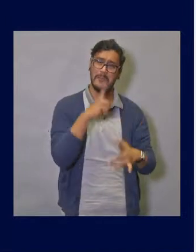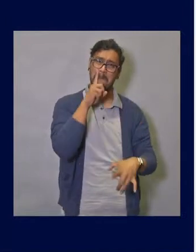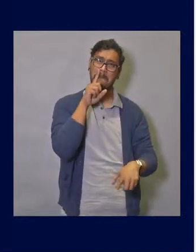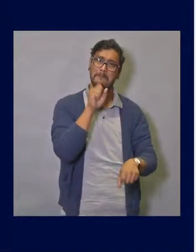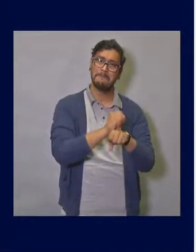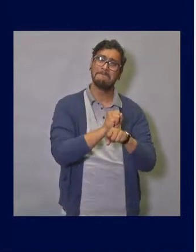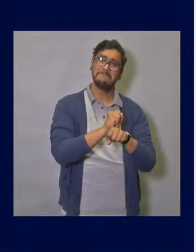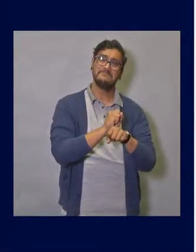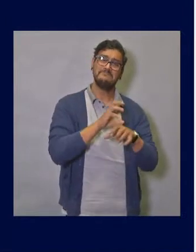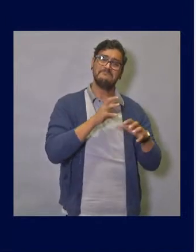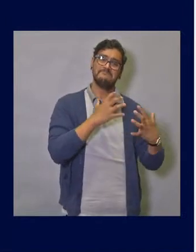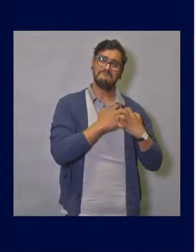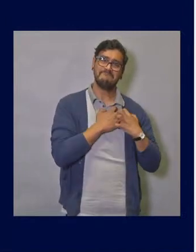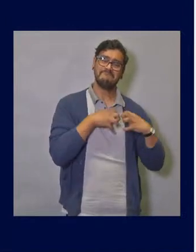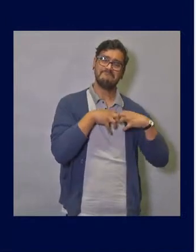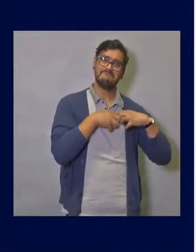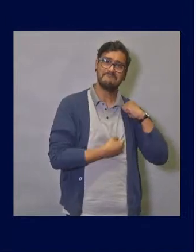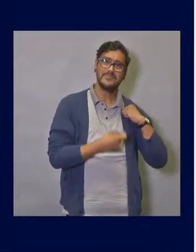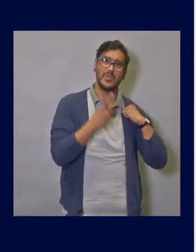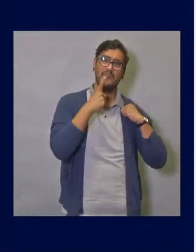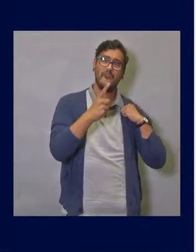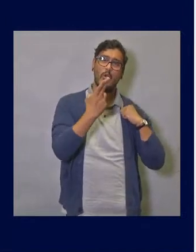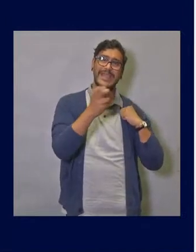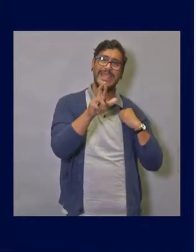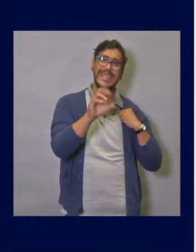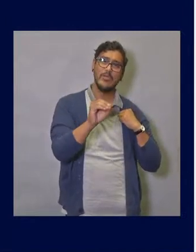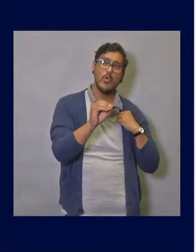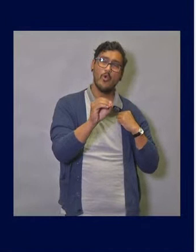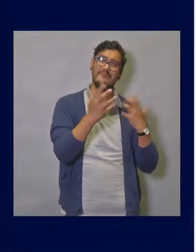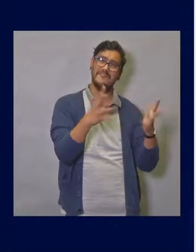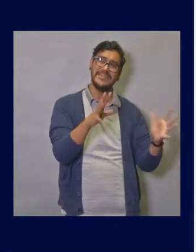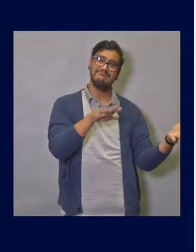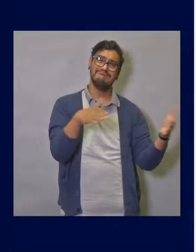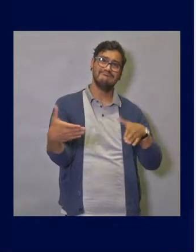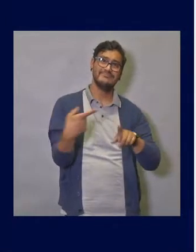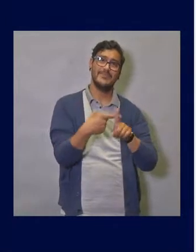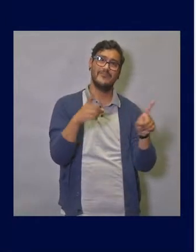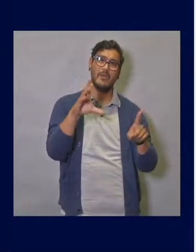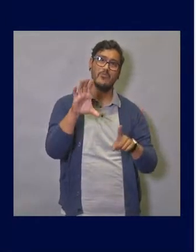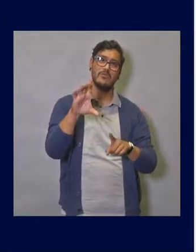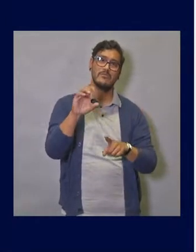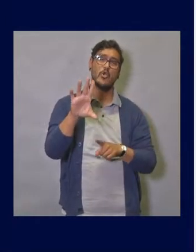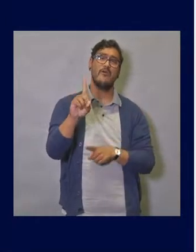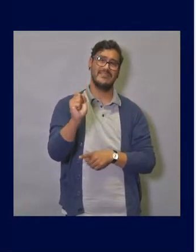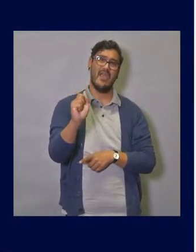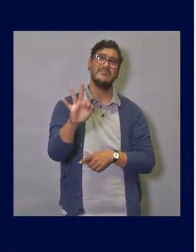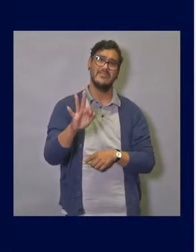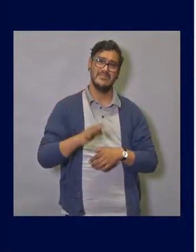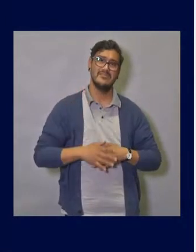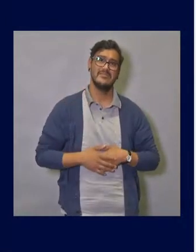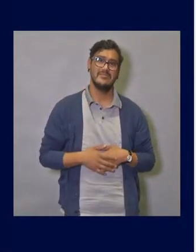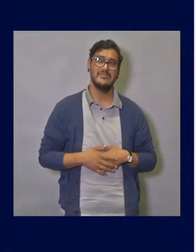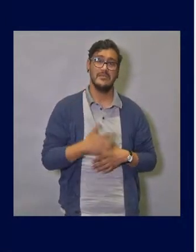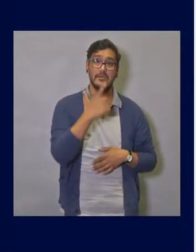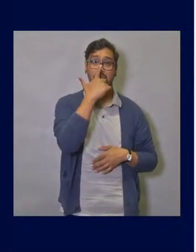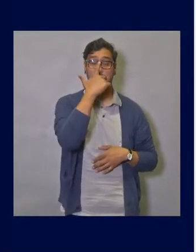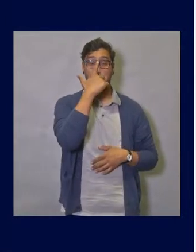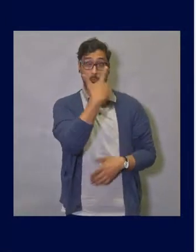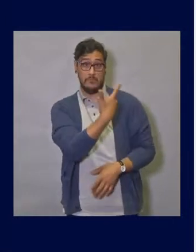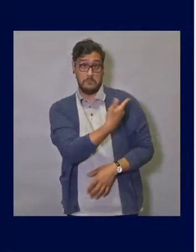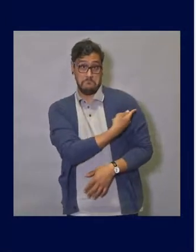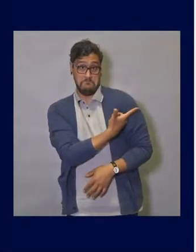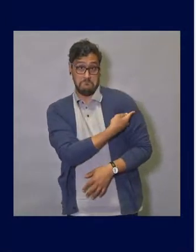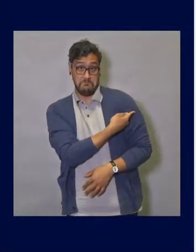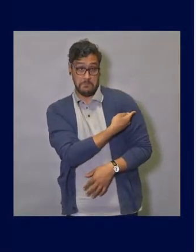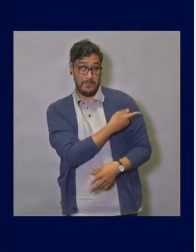heroes who have passed away from COVID-19. Next slide. I do want to note that vaccination rates among staff in our